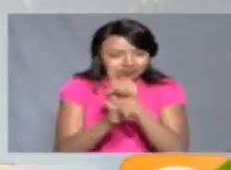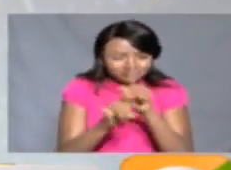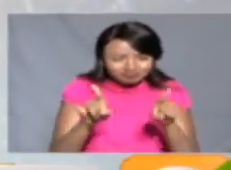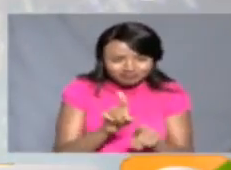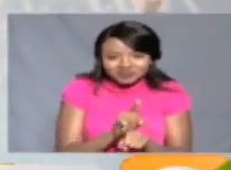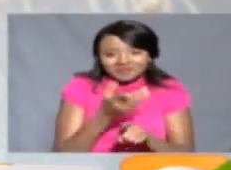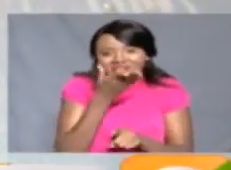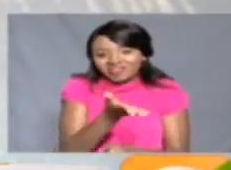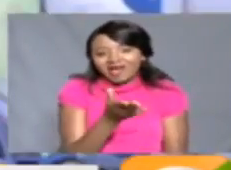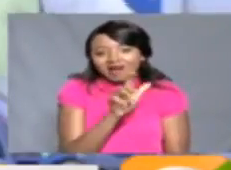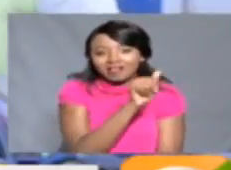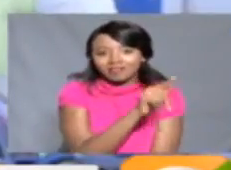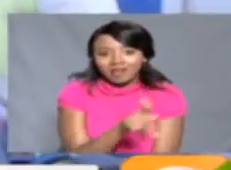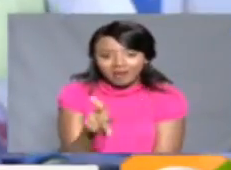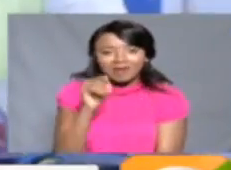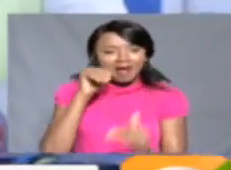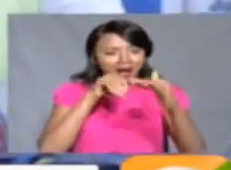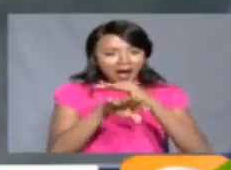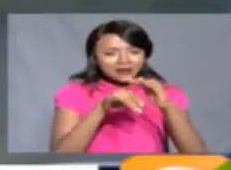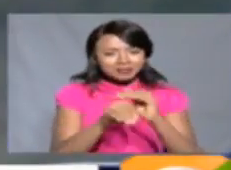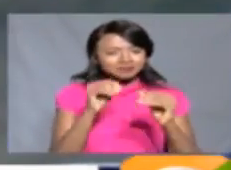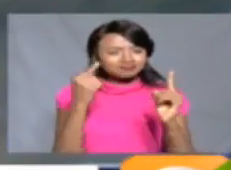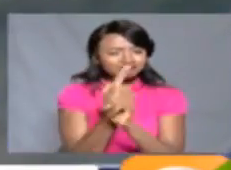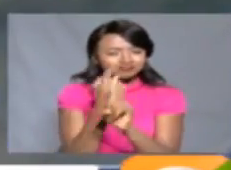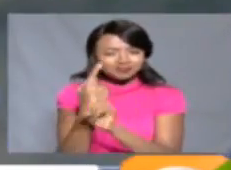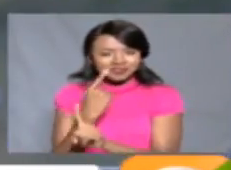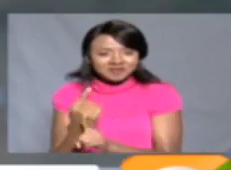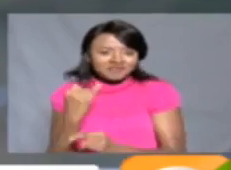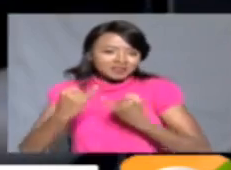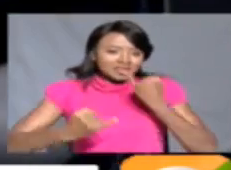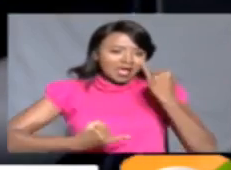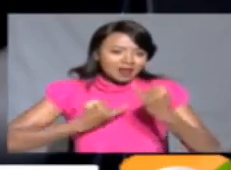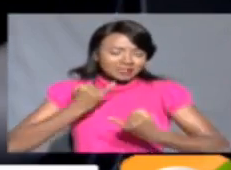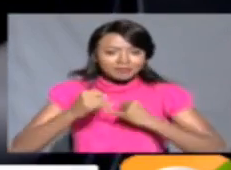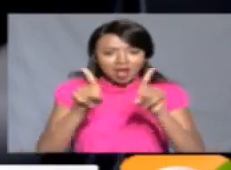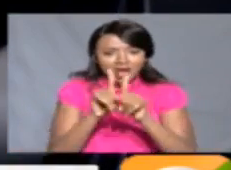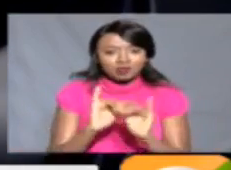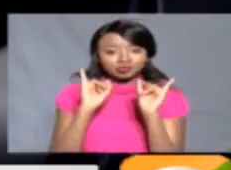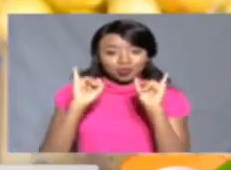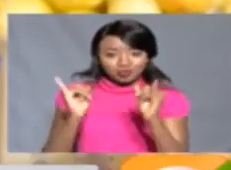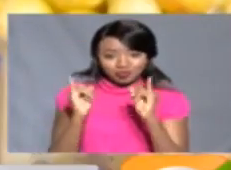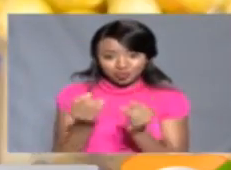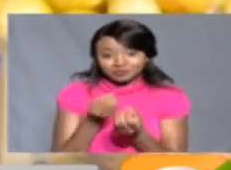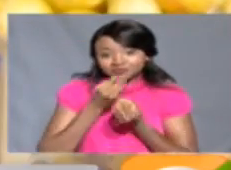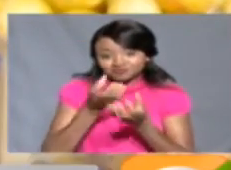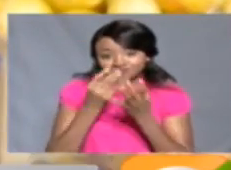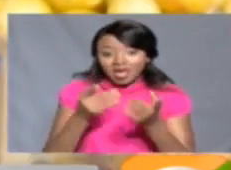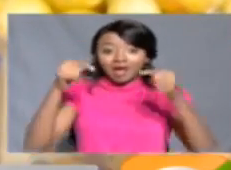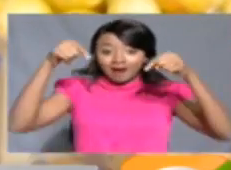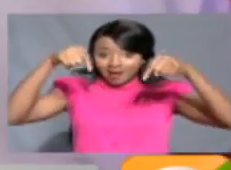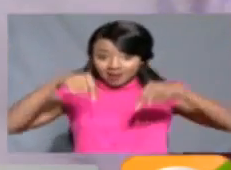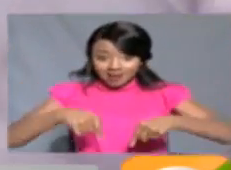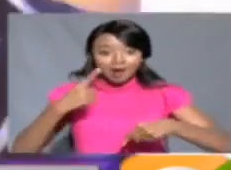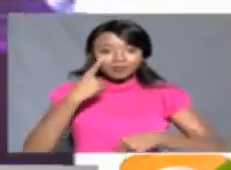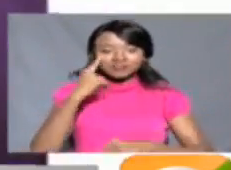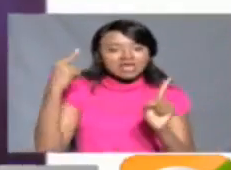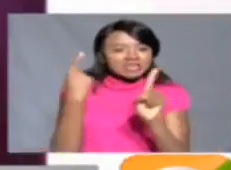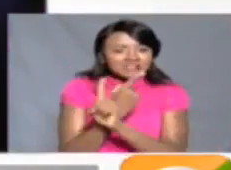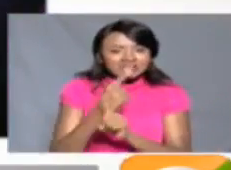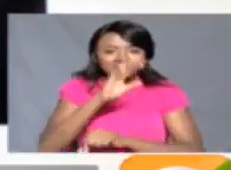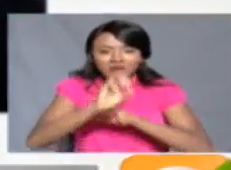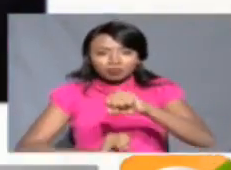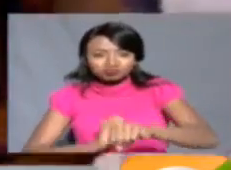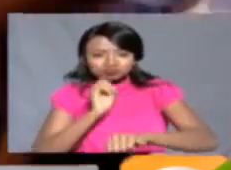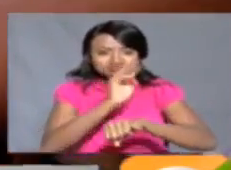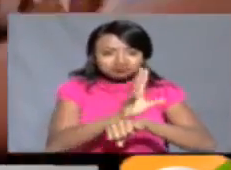platform, Viusasa, accessing a wide variety of entertainment and news content. And now, watching the shows on